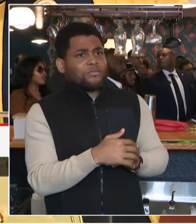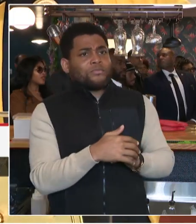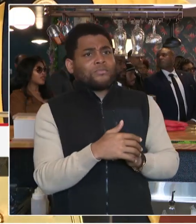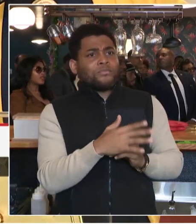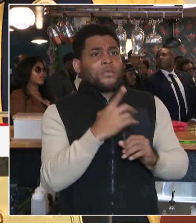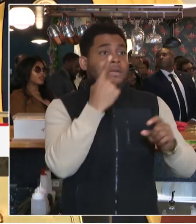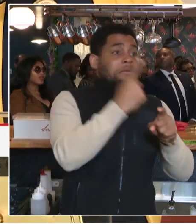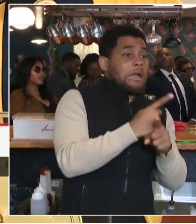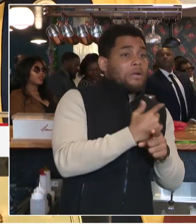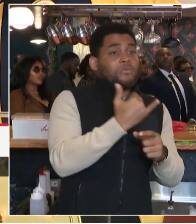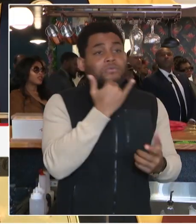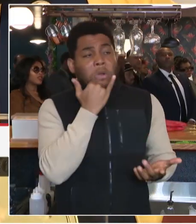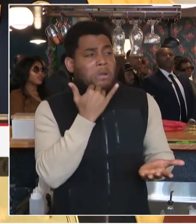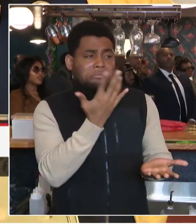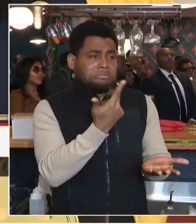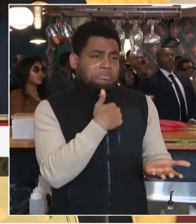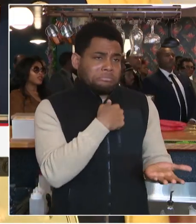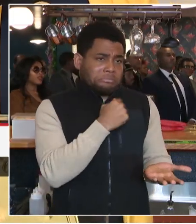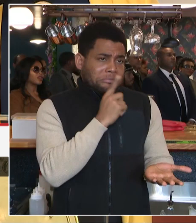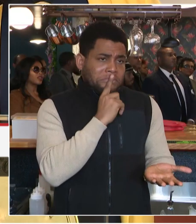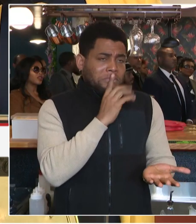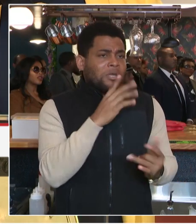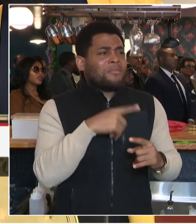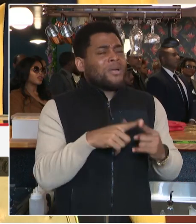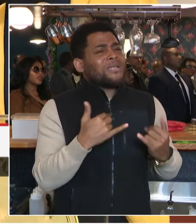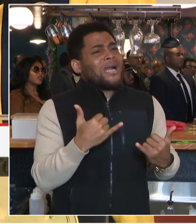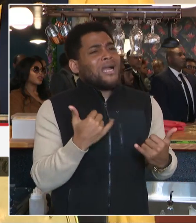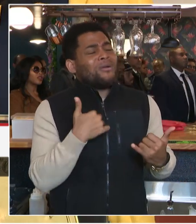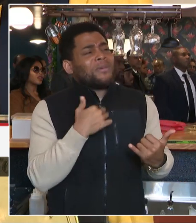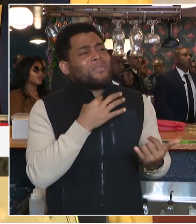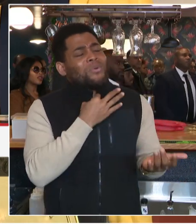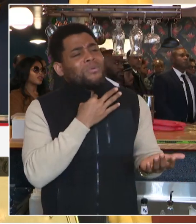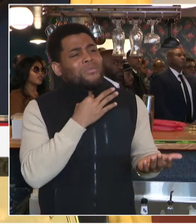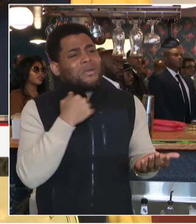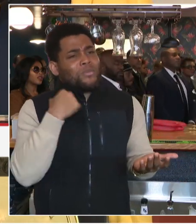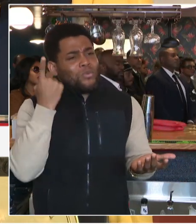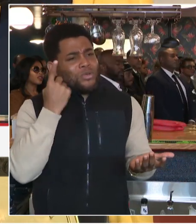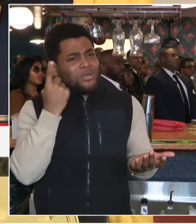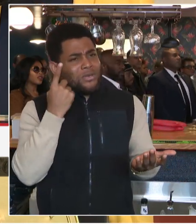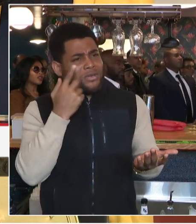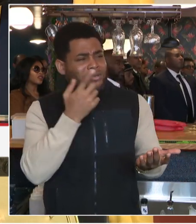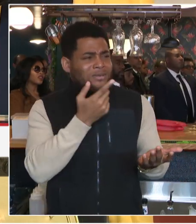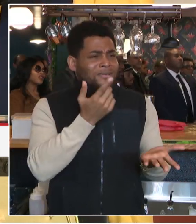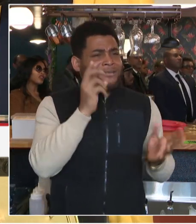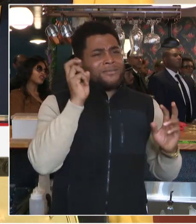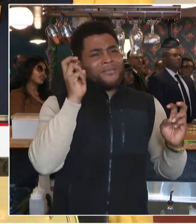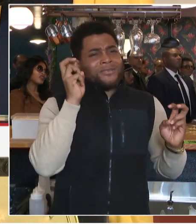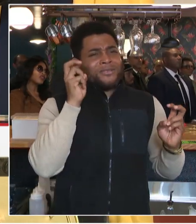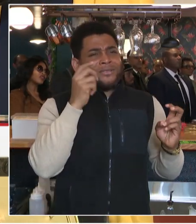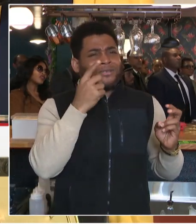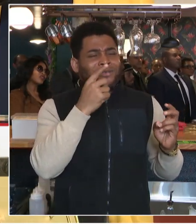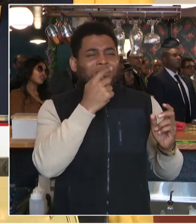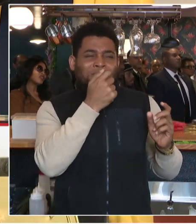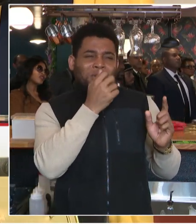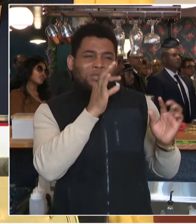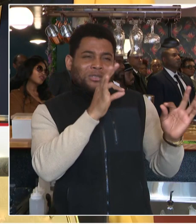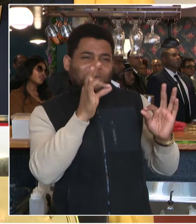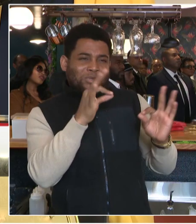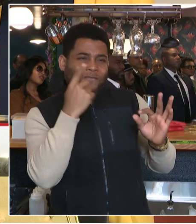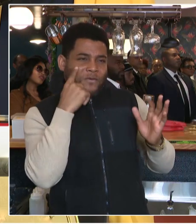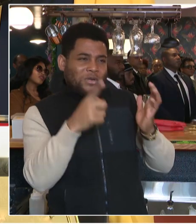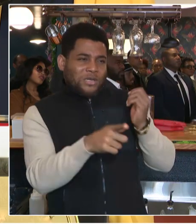whatever, does this now not pose at least a distraction for the deputy mayor, who has